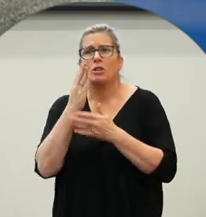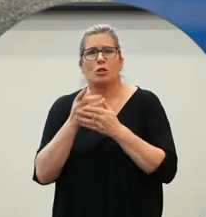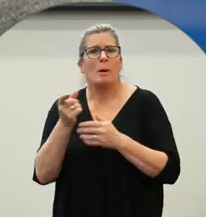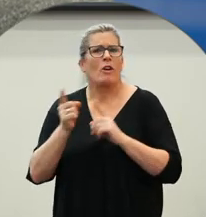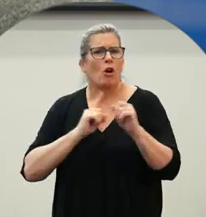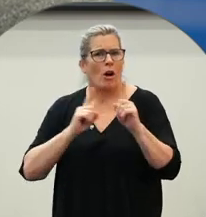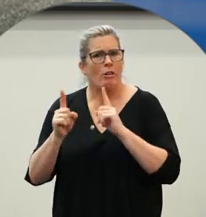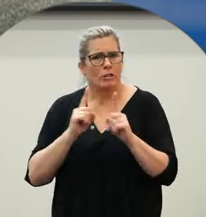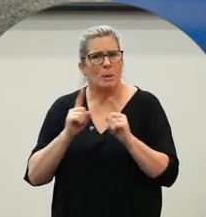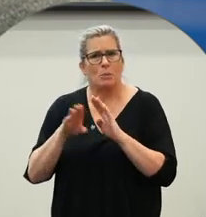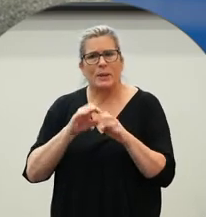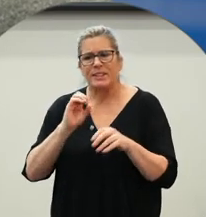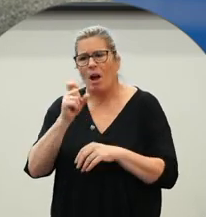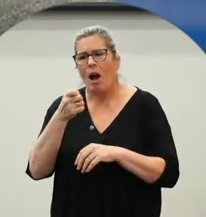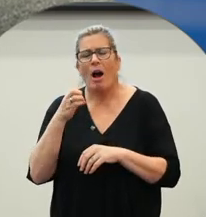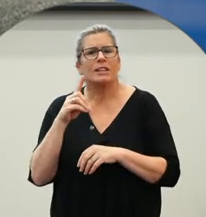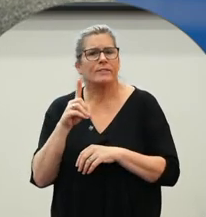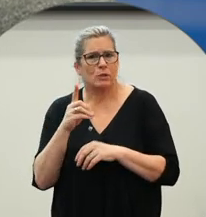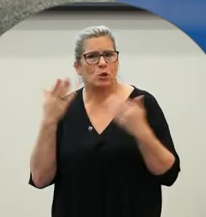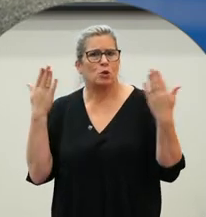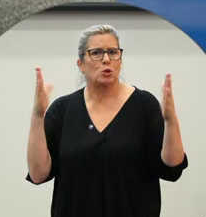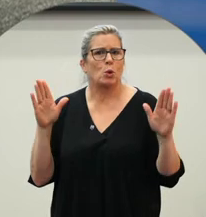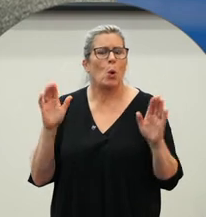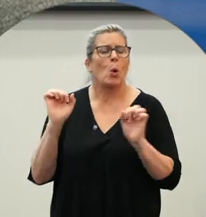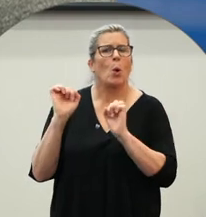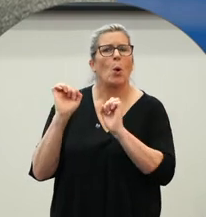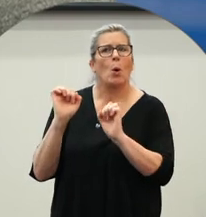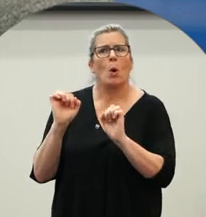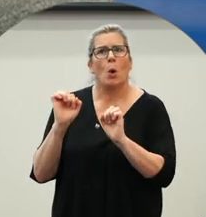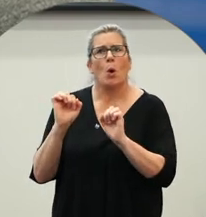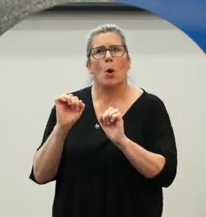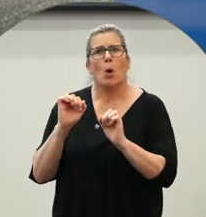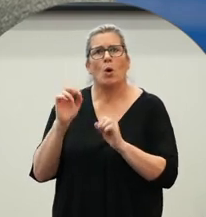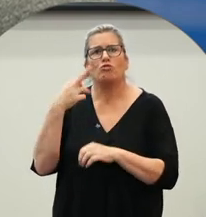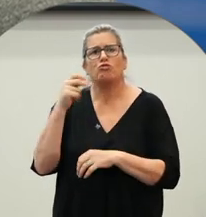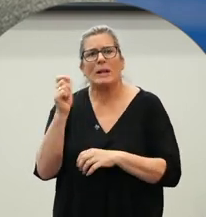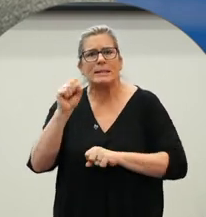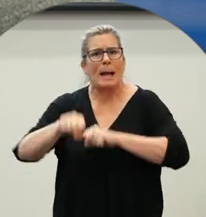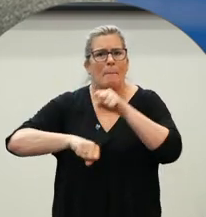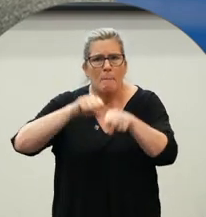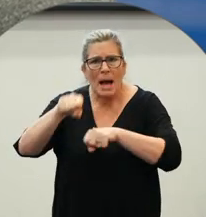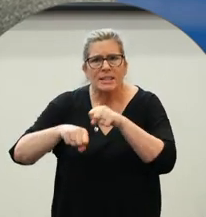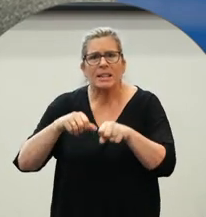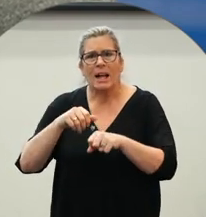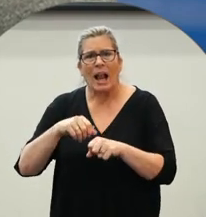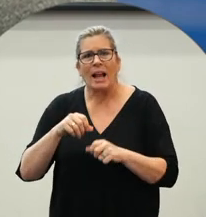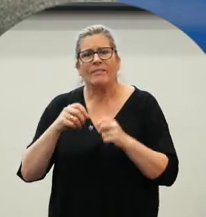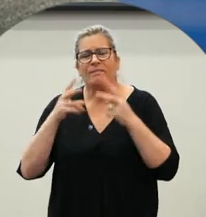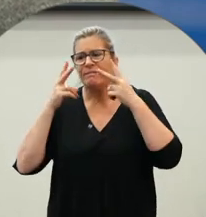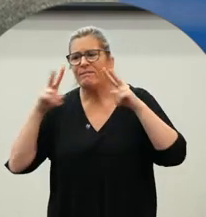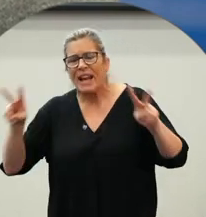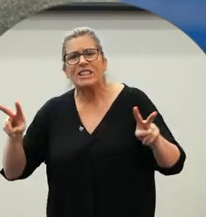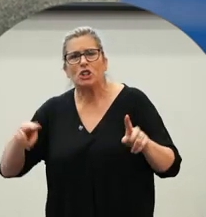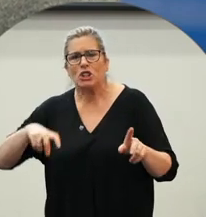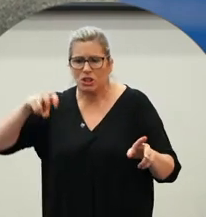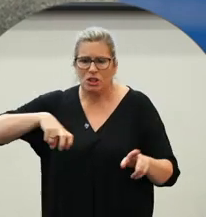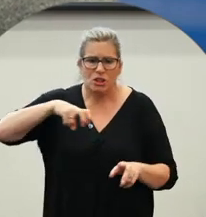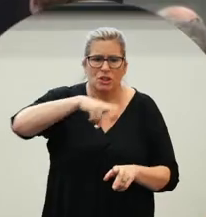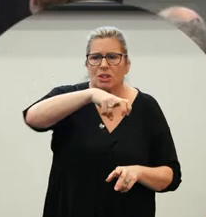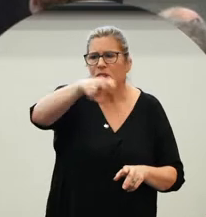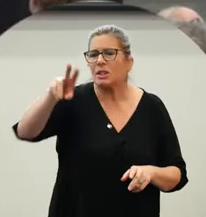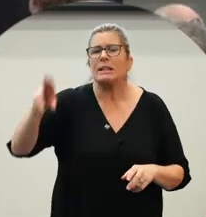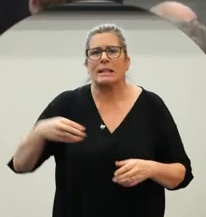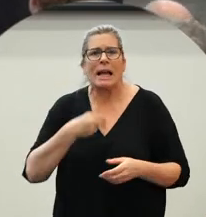correspondence with Oxford, showing her renting a bicycle and then going from one village to the next, giving gifts to the local chiefs so she